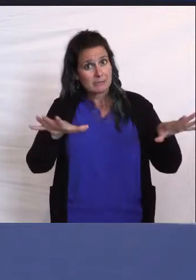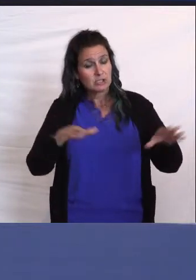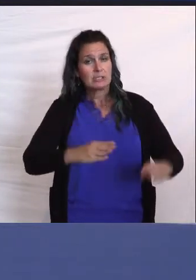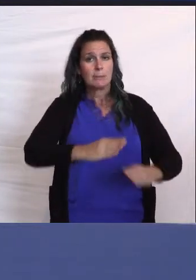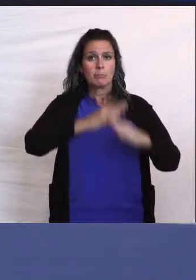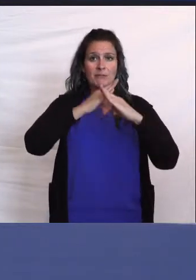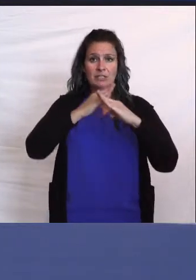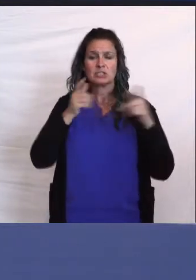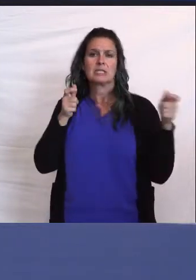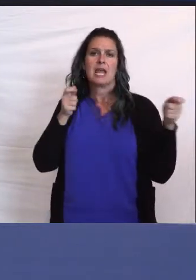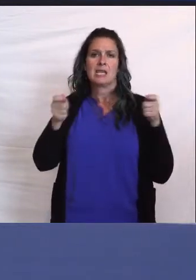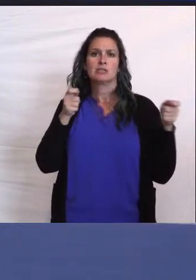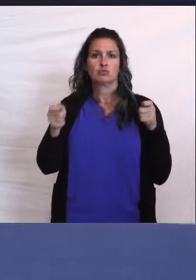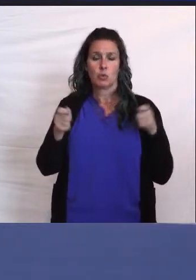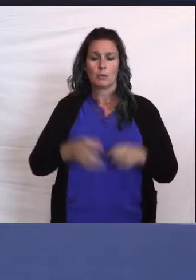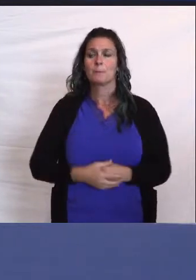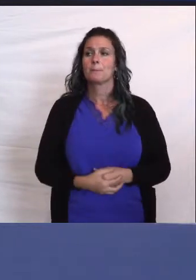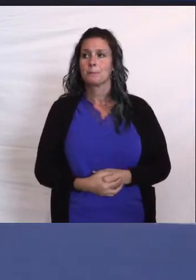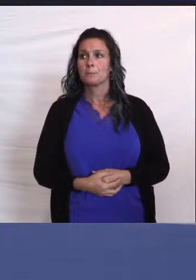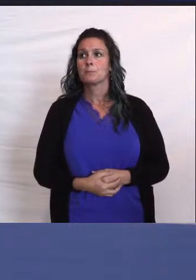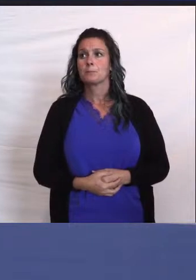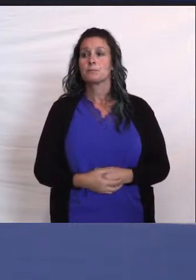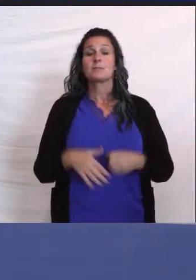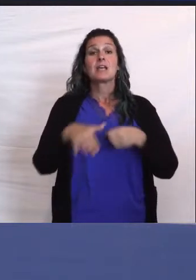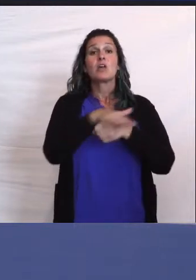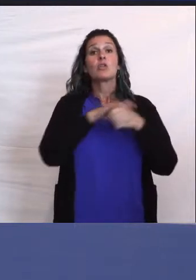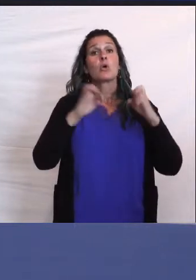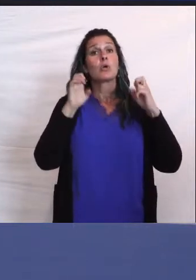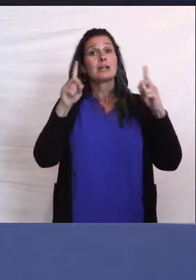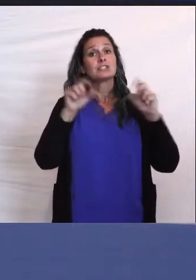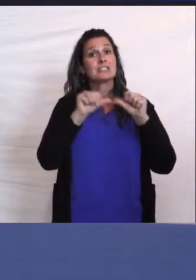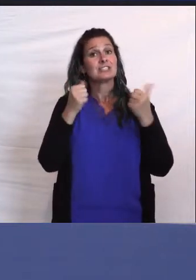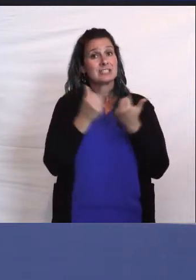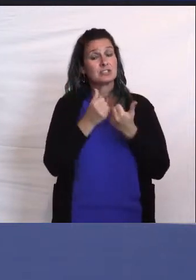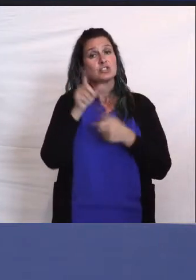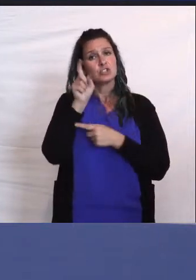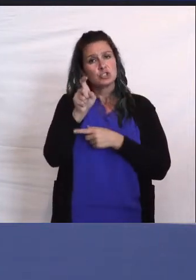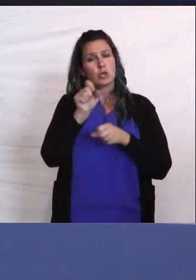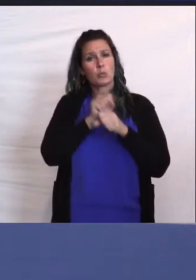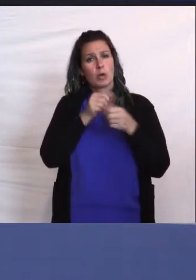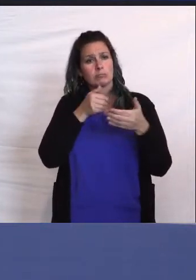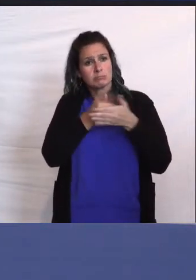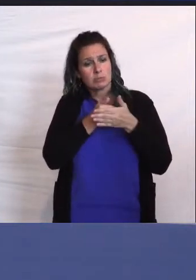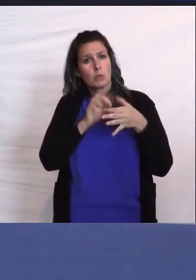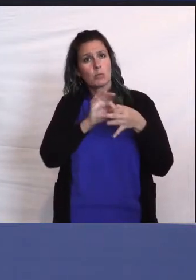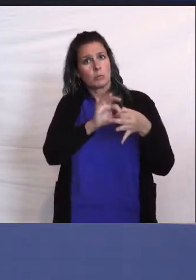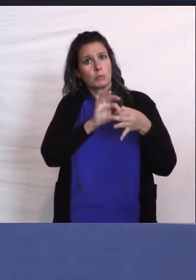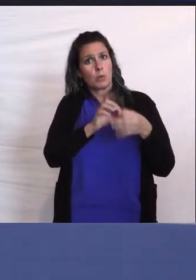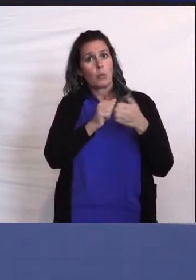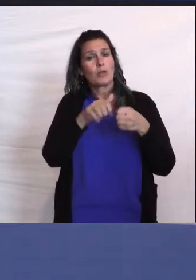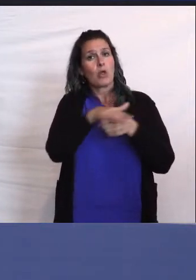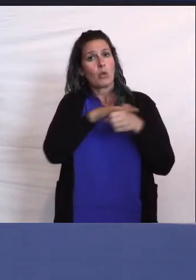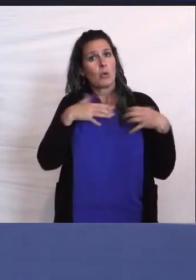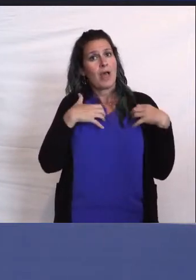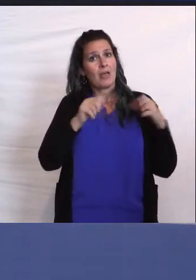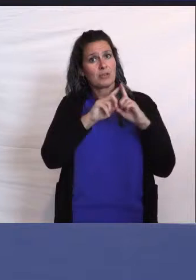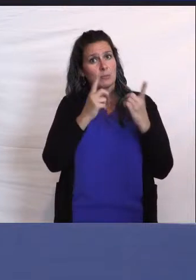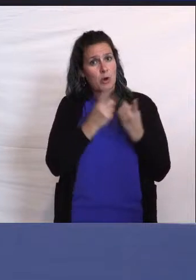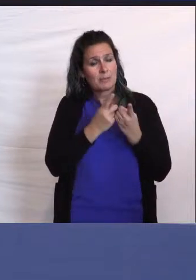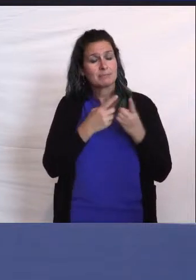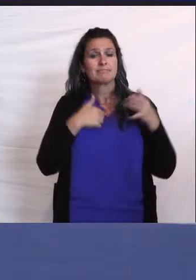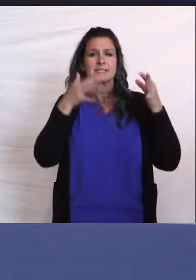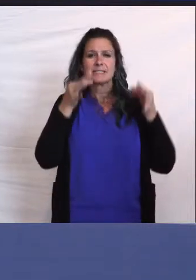prevention, and control measures. Local education agencies should work closely with the local health as they make decisions regarding